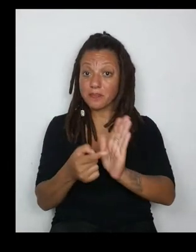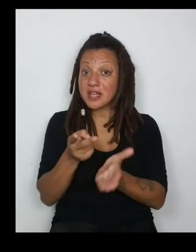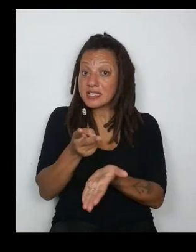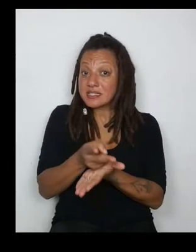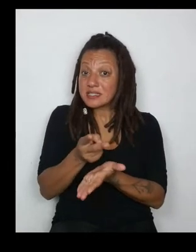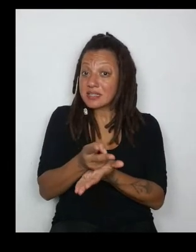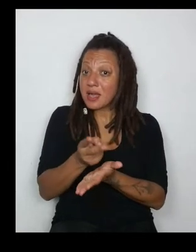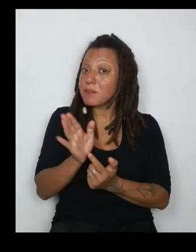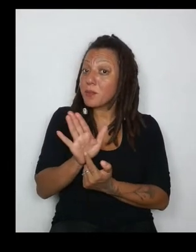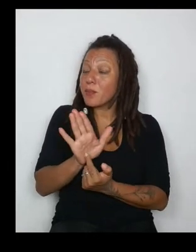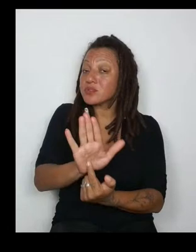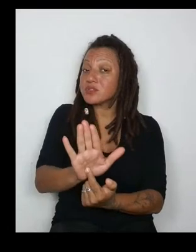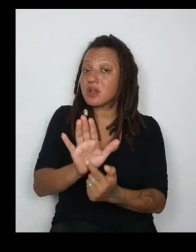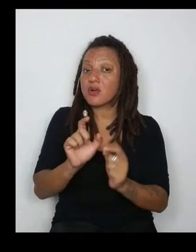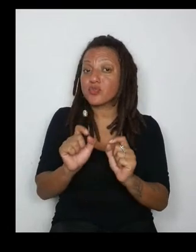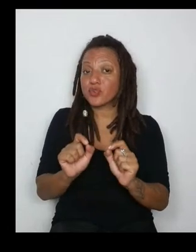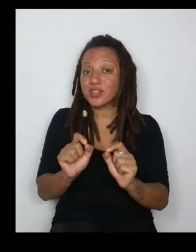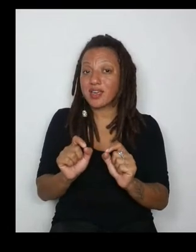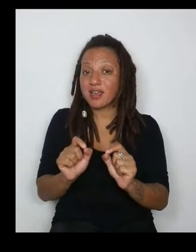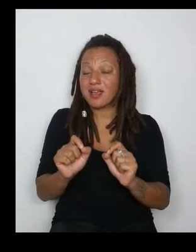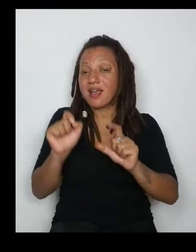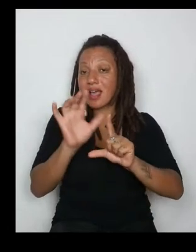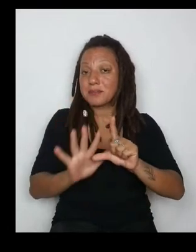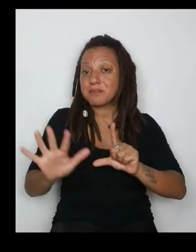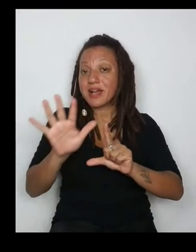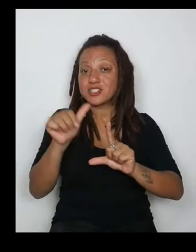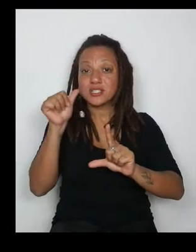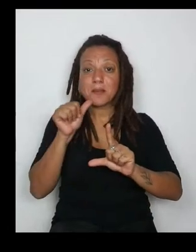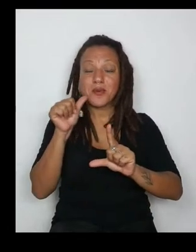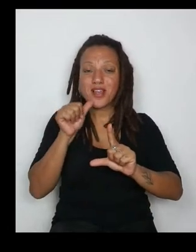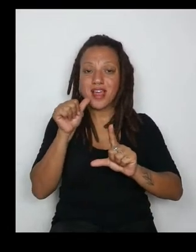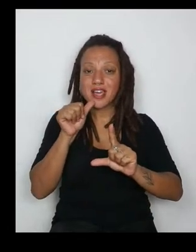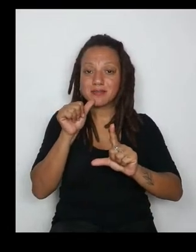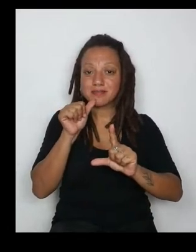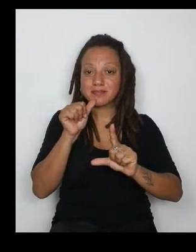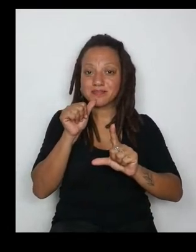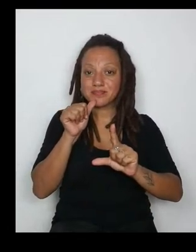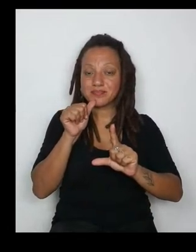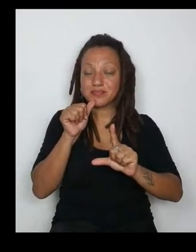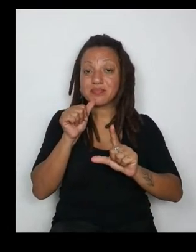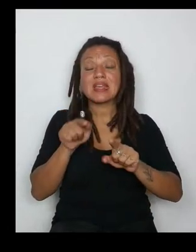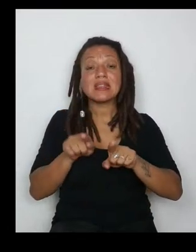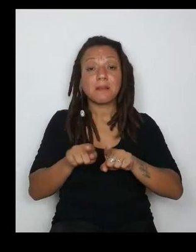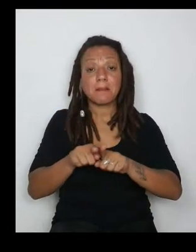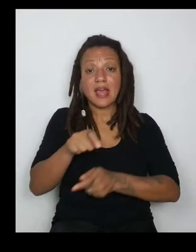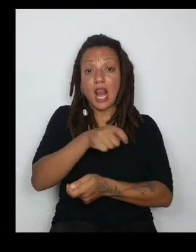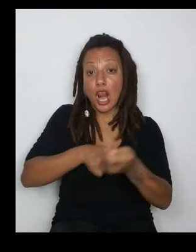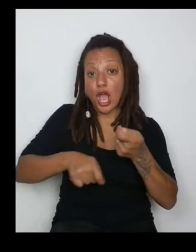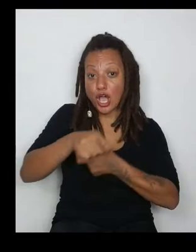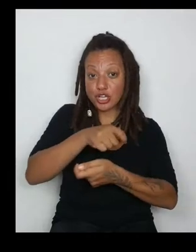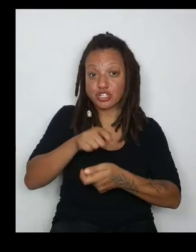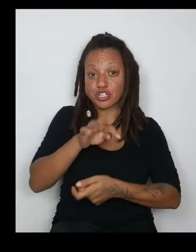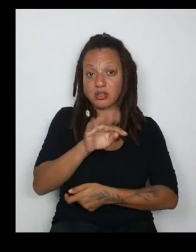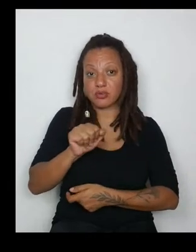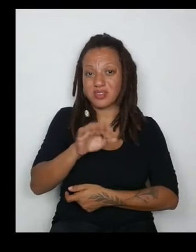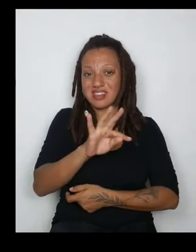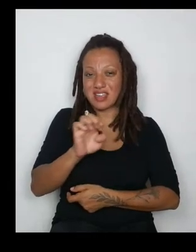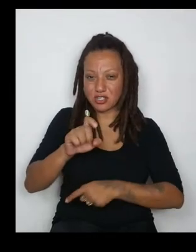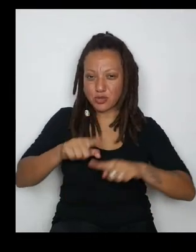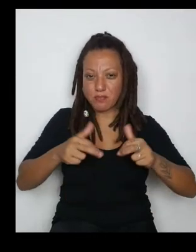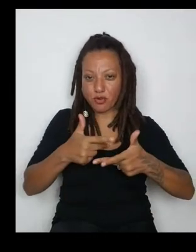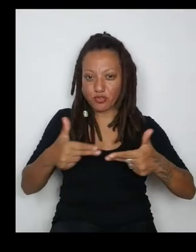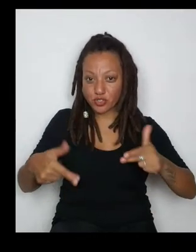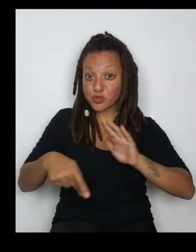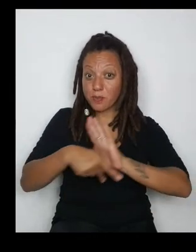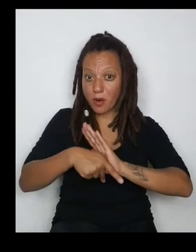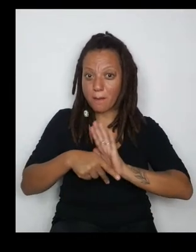when they shop at the tate wanted to do their merchandising there wasn't some complicated nuanced notion of gogans and